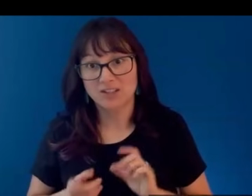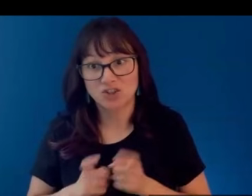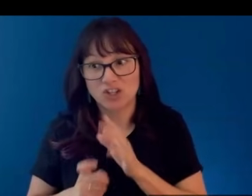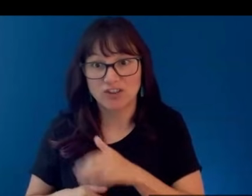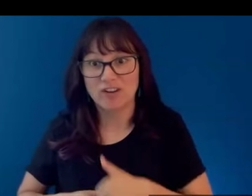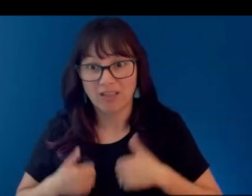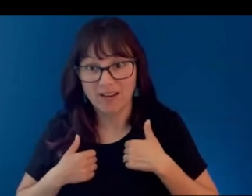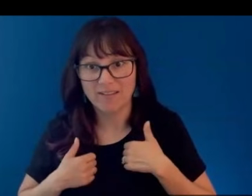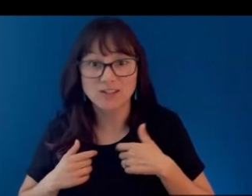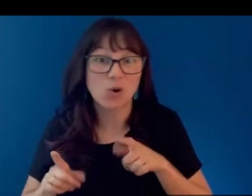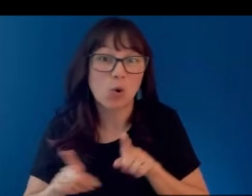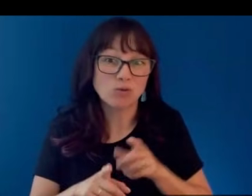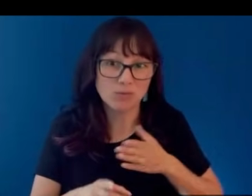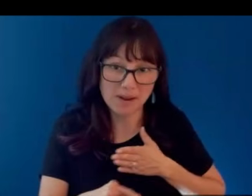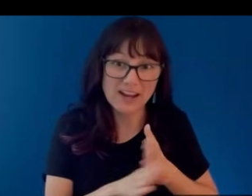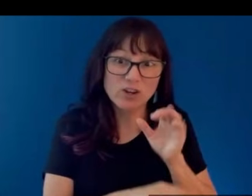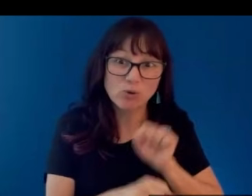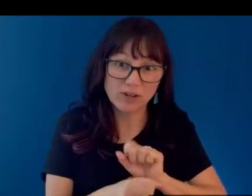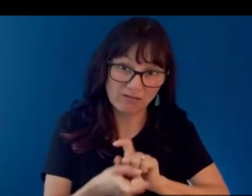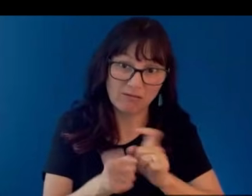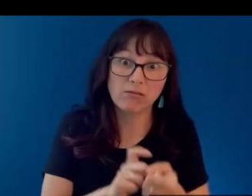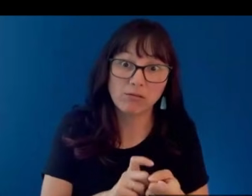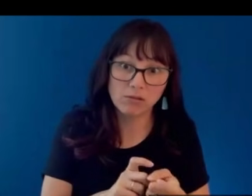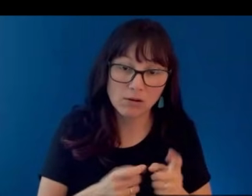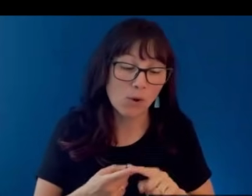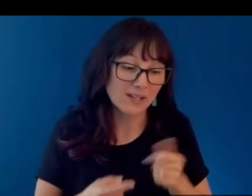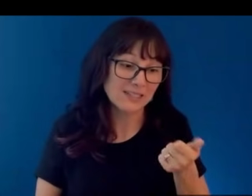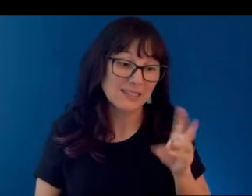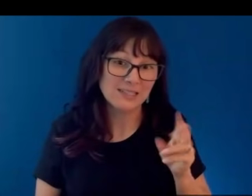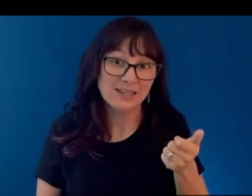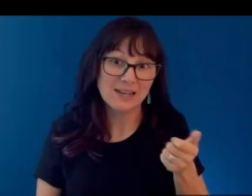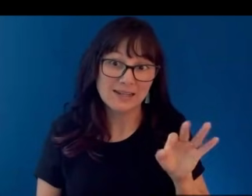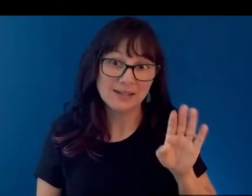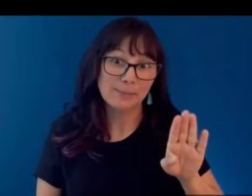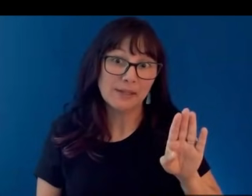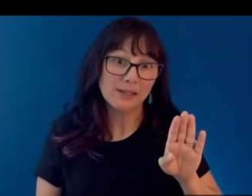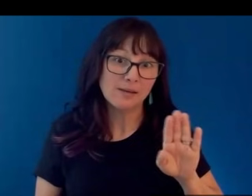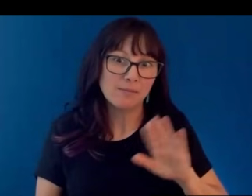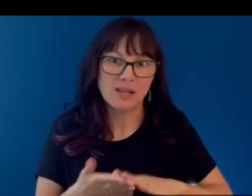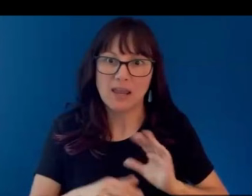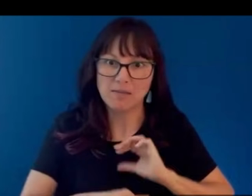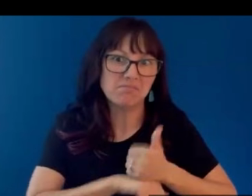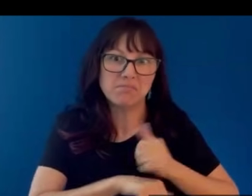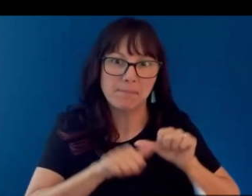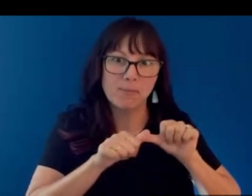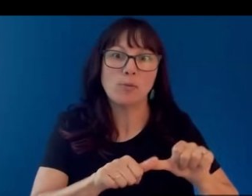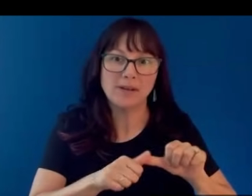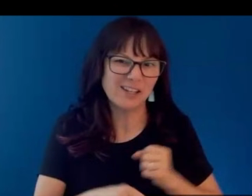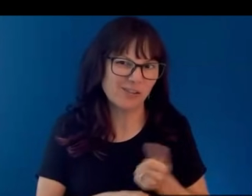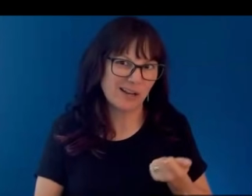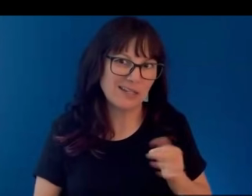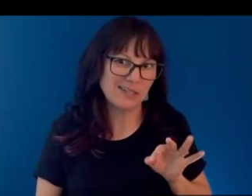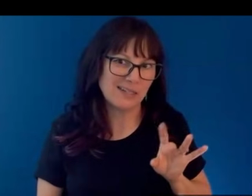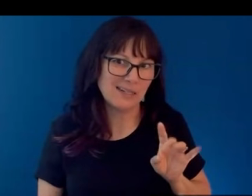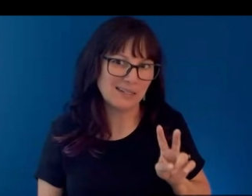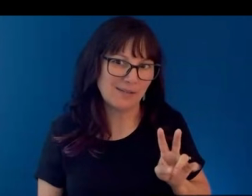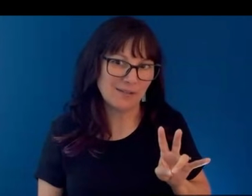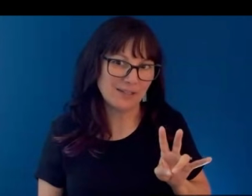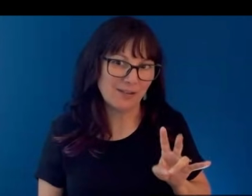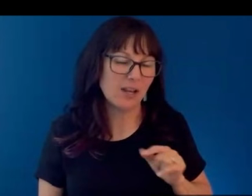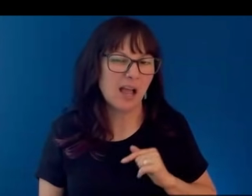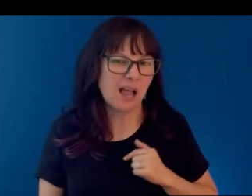my career. When 1619B became permanent in 1987, I stopped helping people get onto